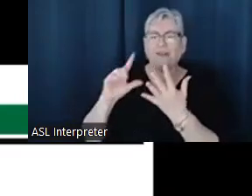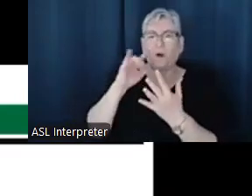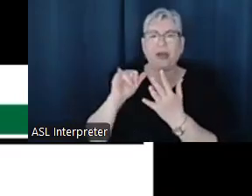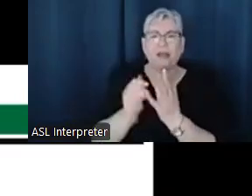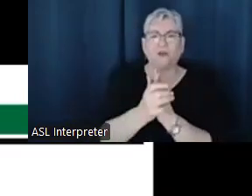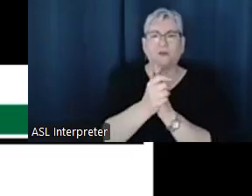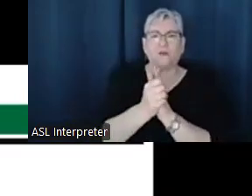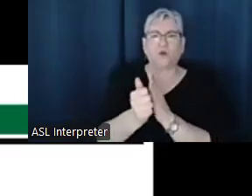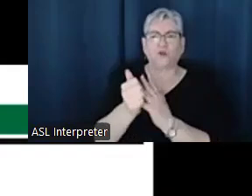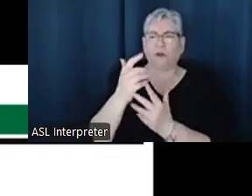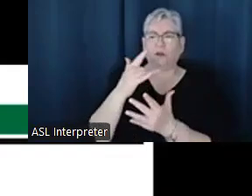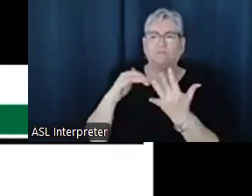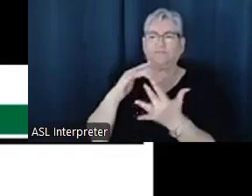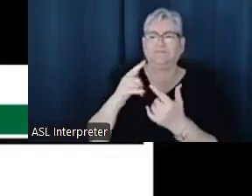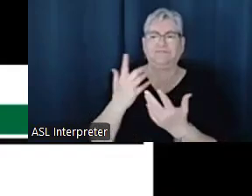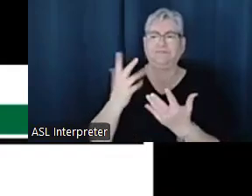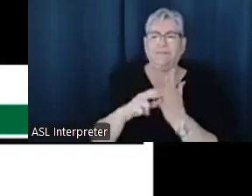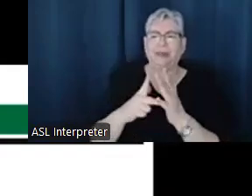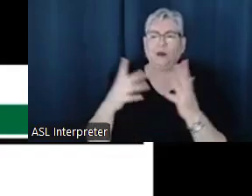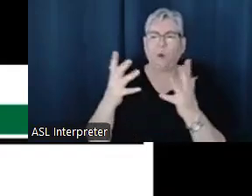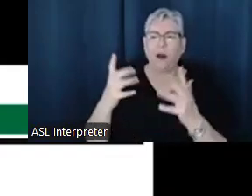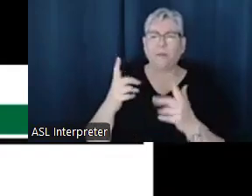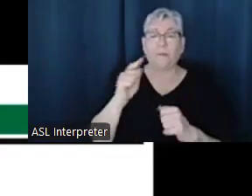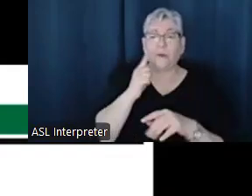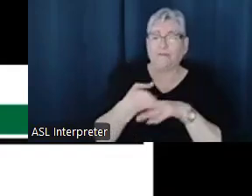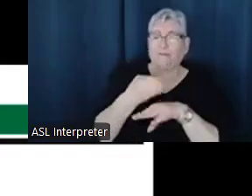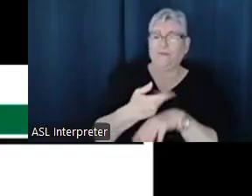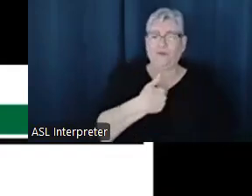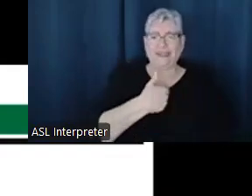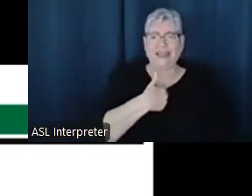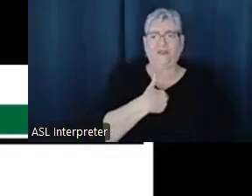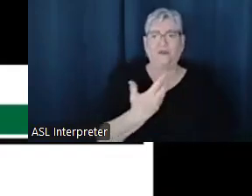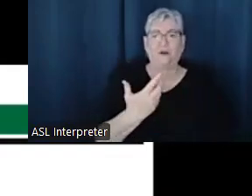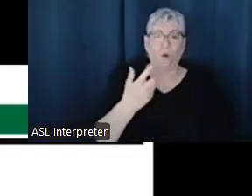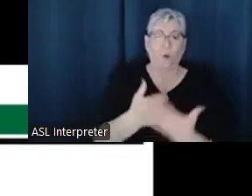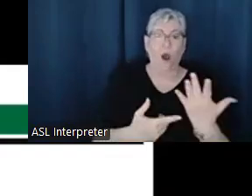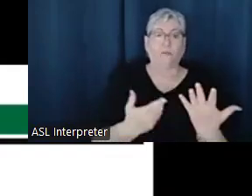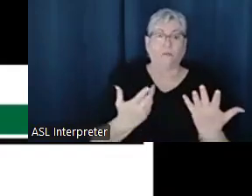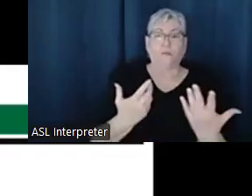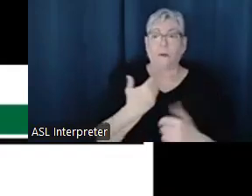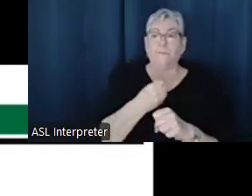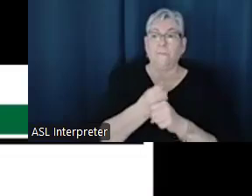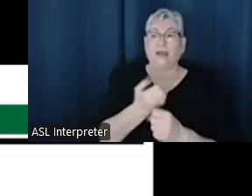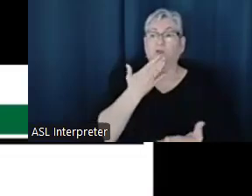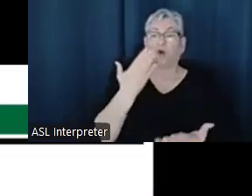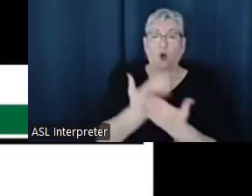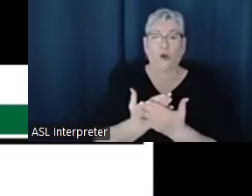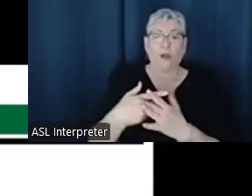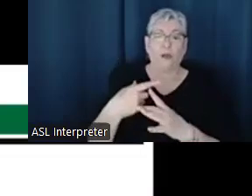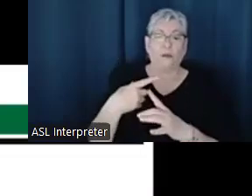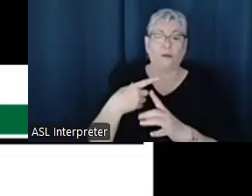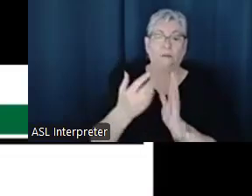So sometimes we need to brush up ourselves on what makes a good competency or what makes good